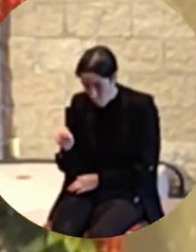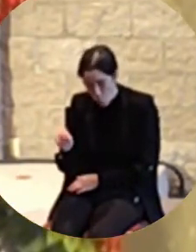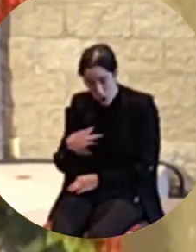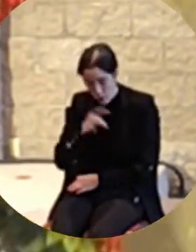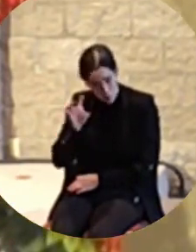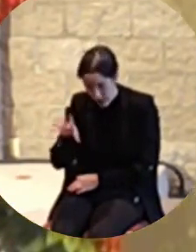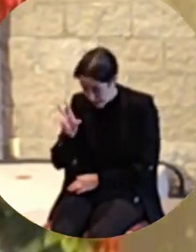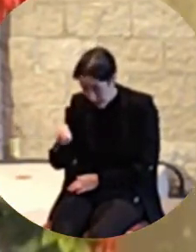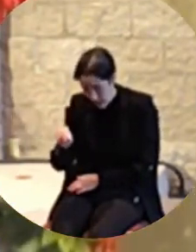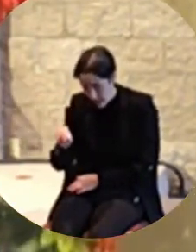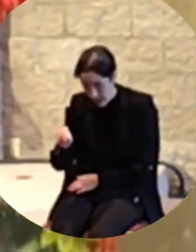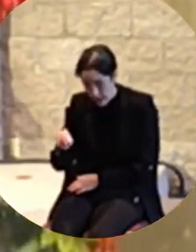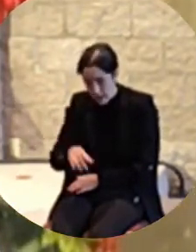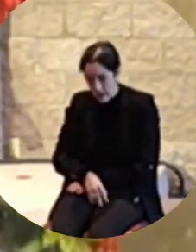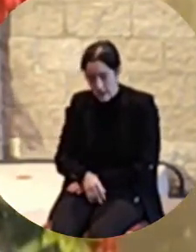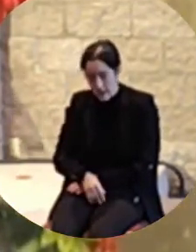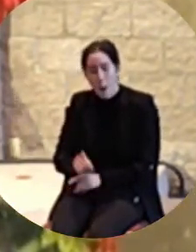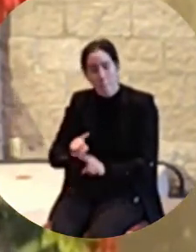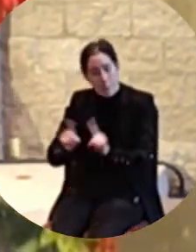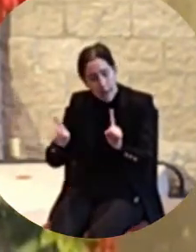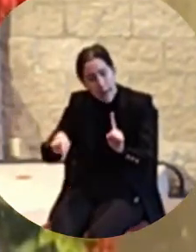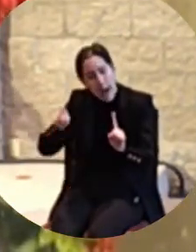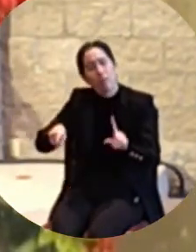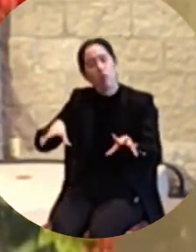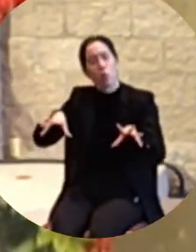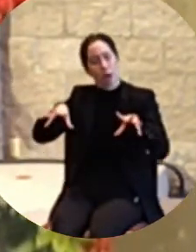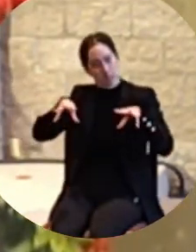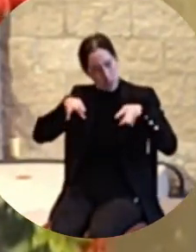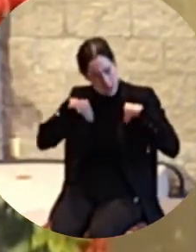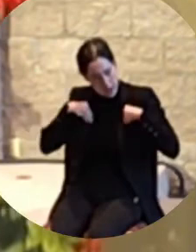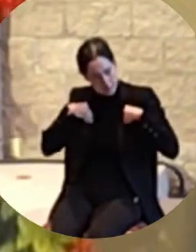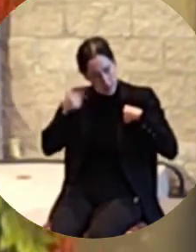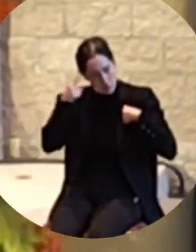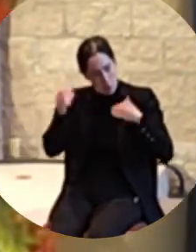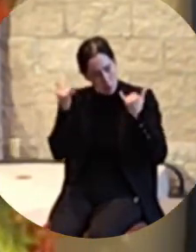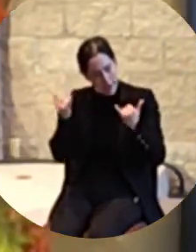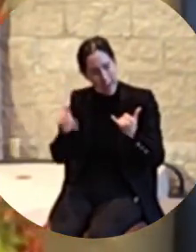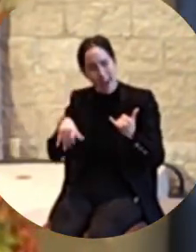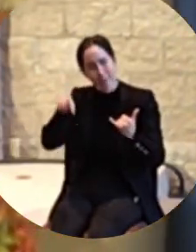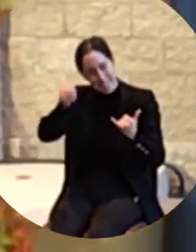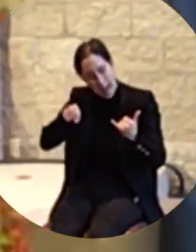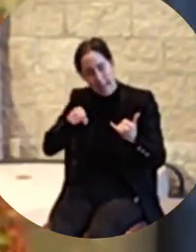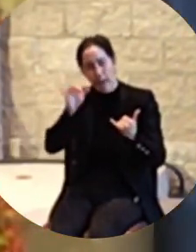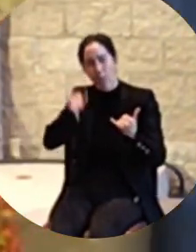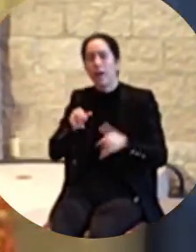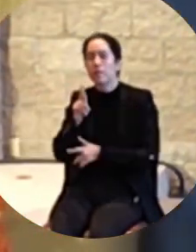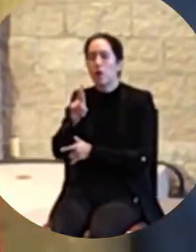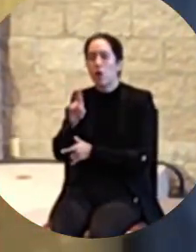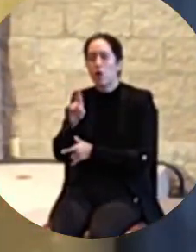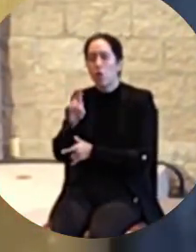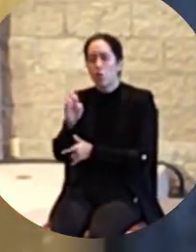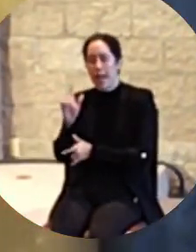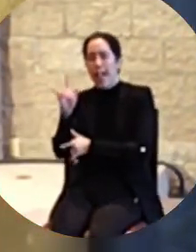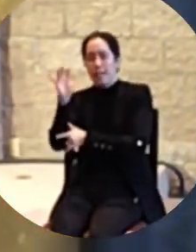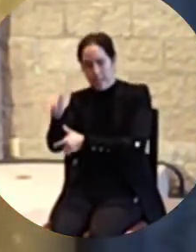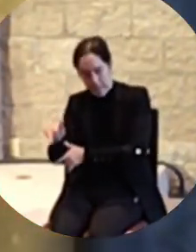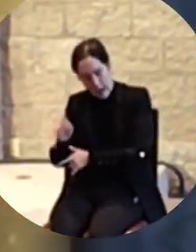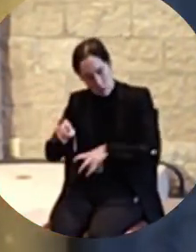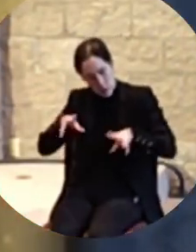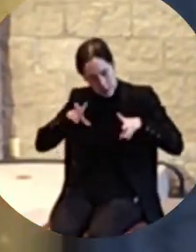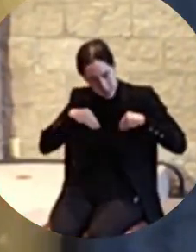No, but I have to accept that's what it is for right now. And then I